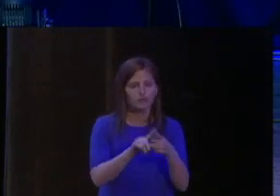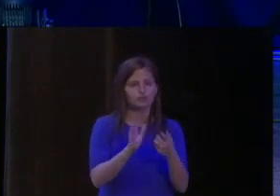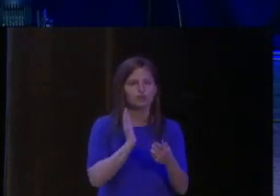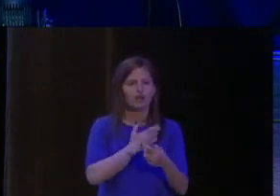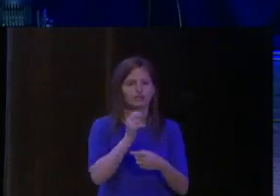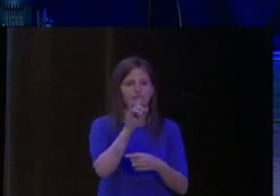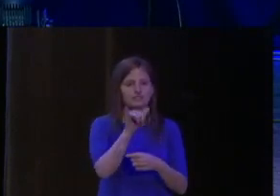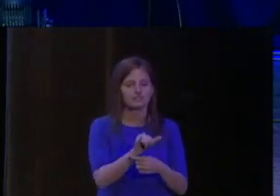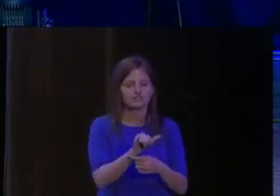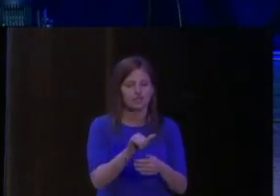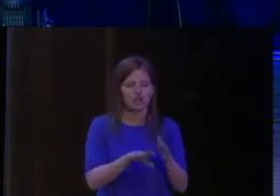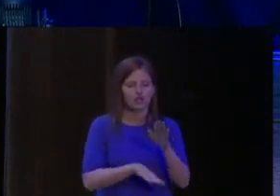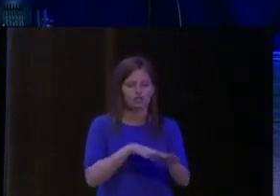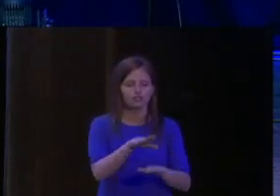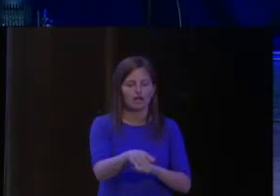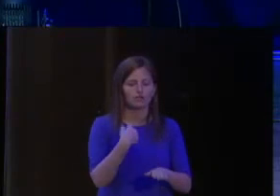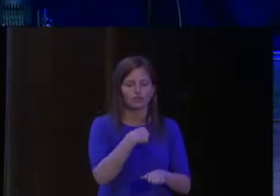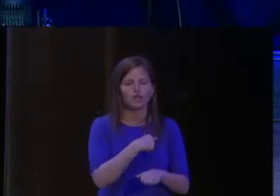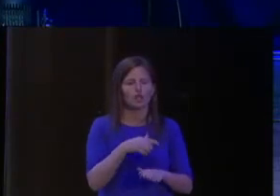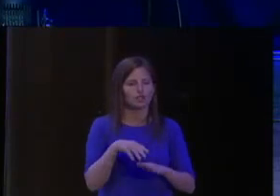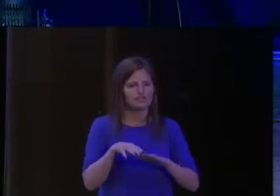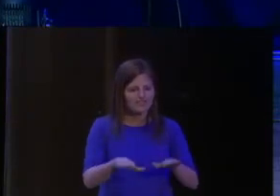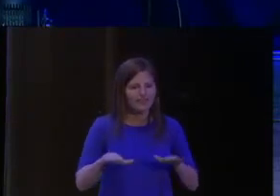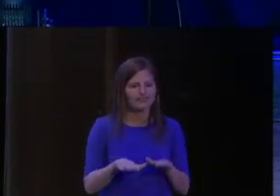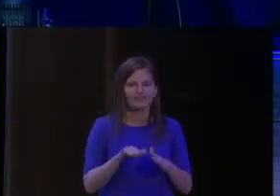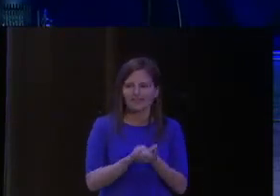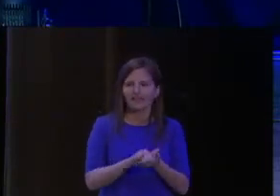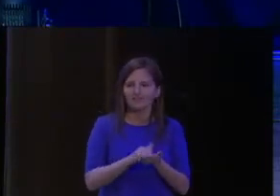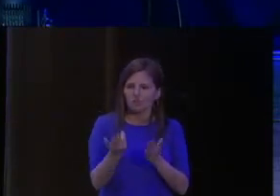The ground upon which we are standing is holy.